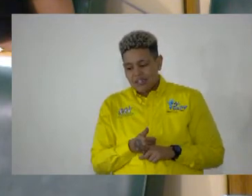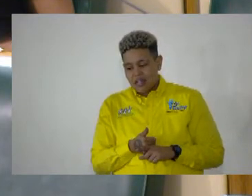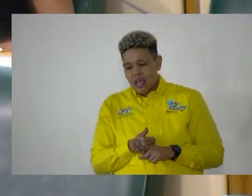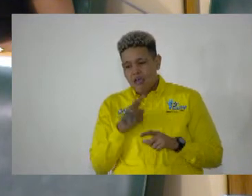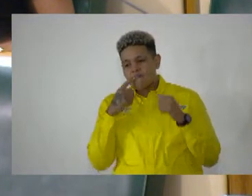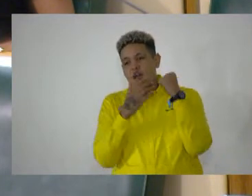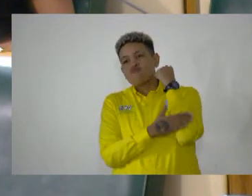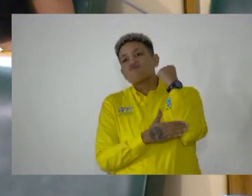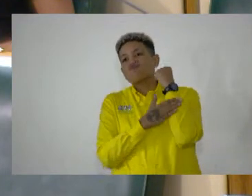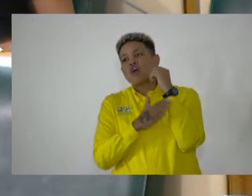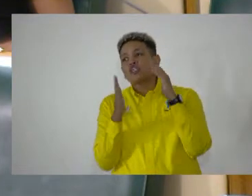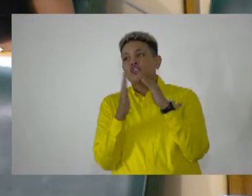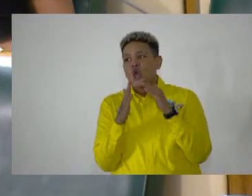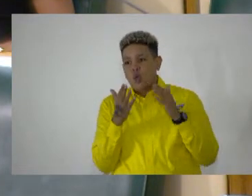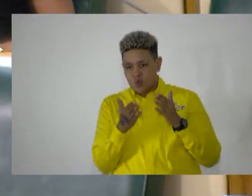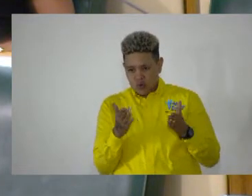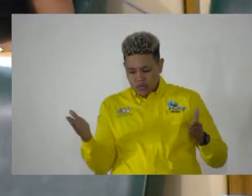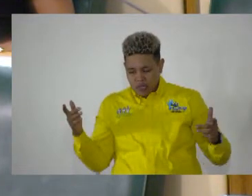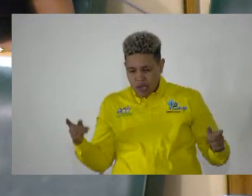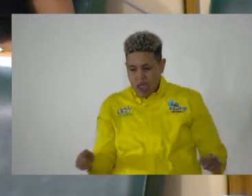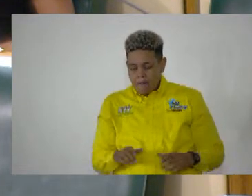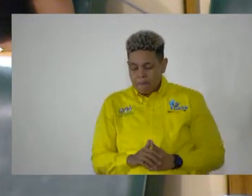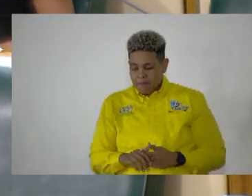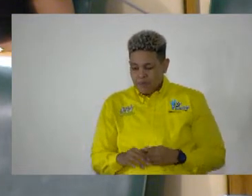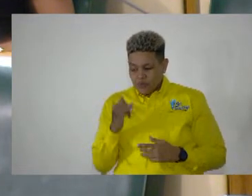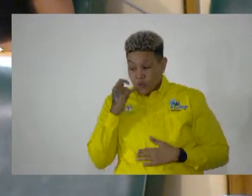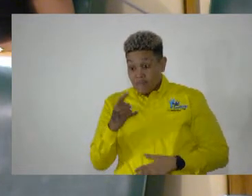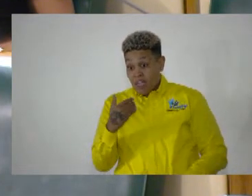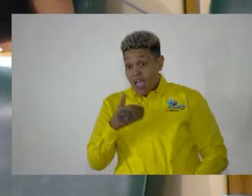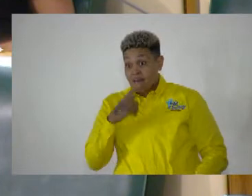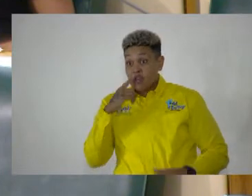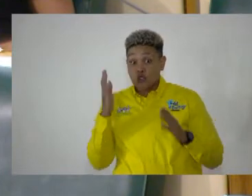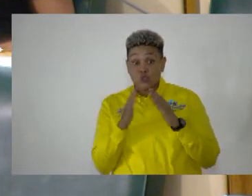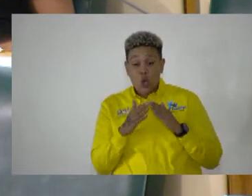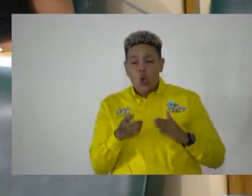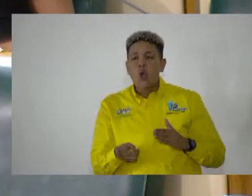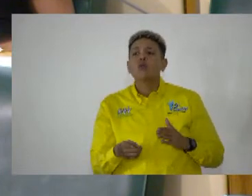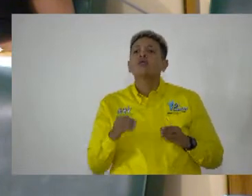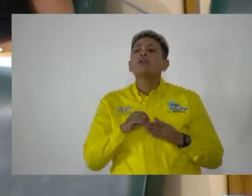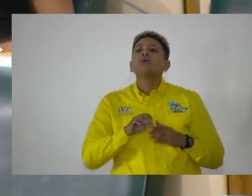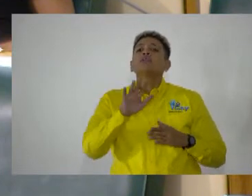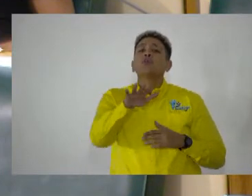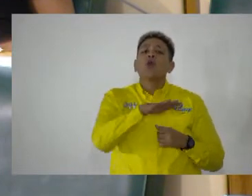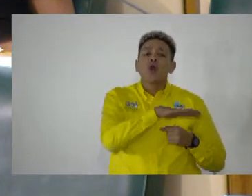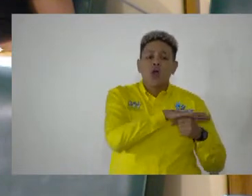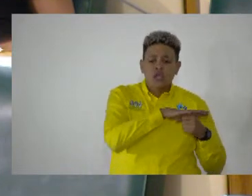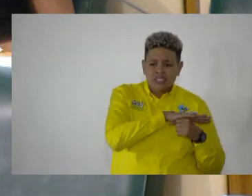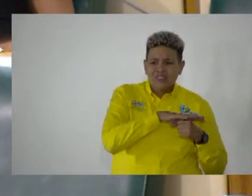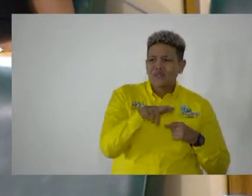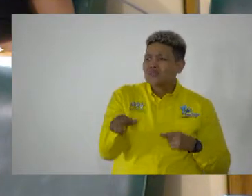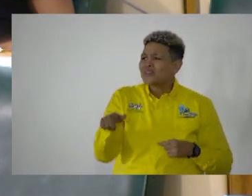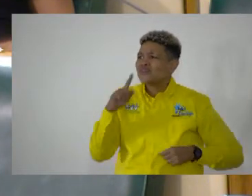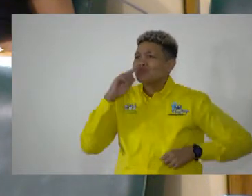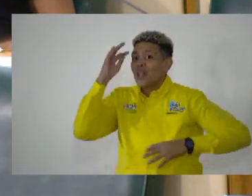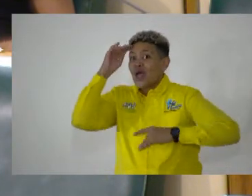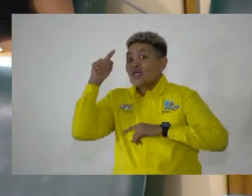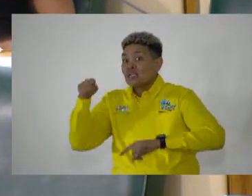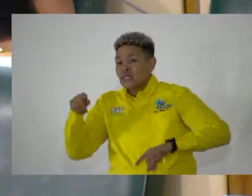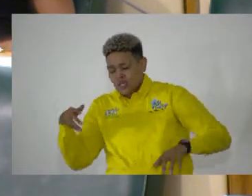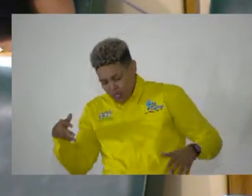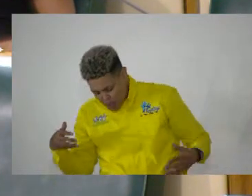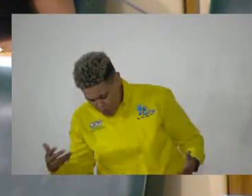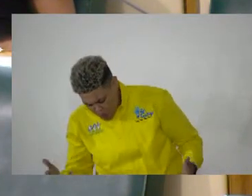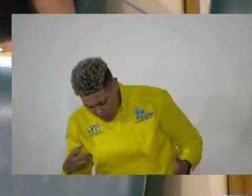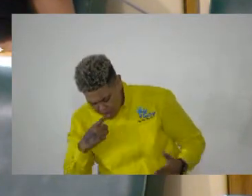rural township. So if you have a township in your constituency, that is considered to be